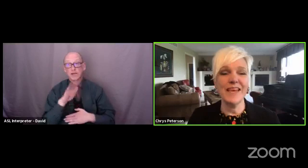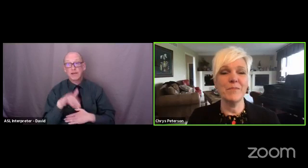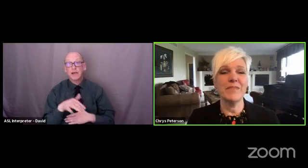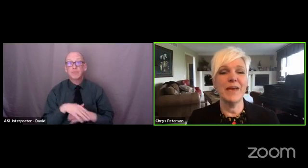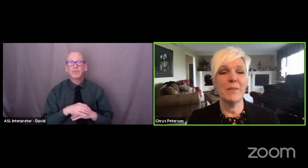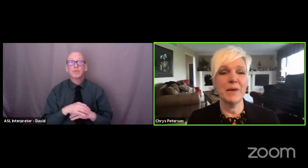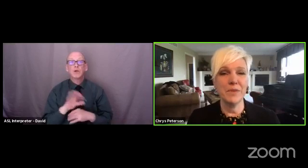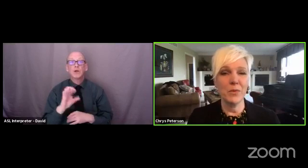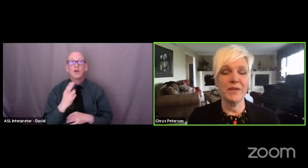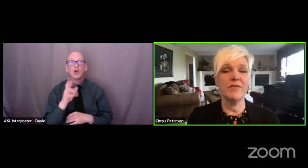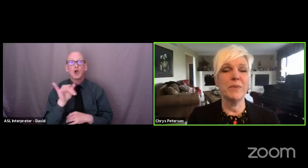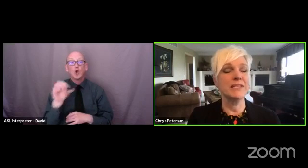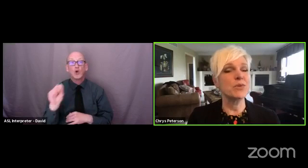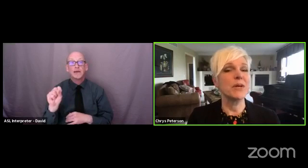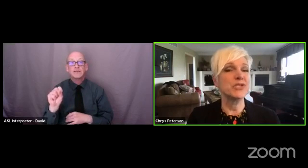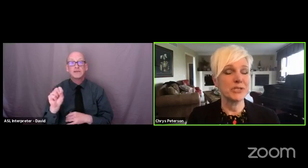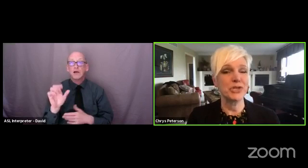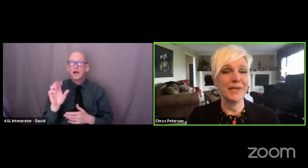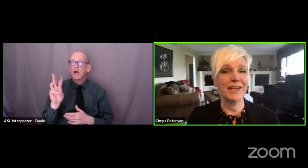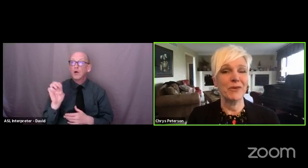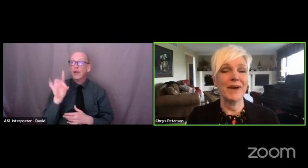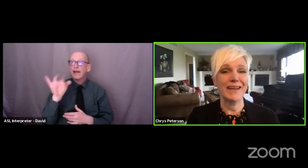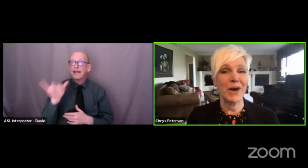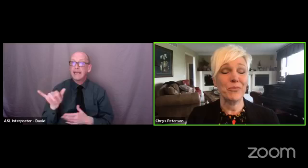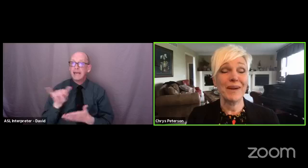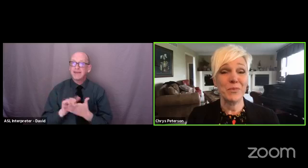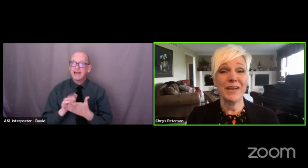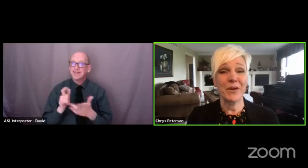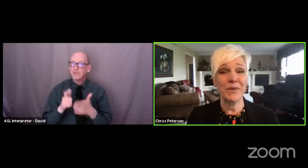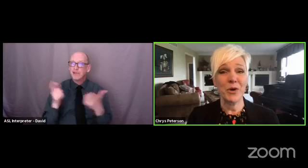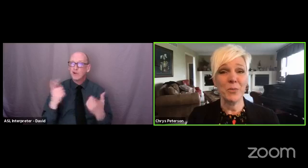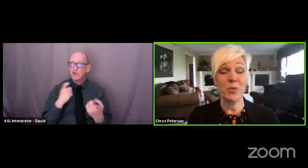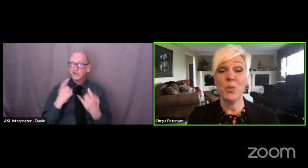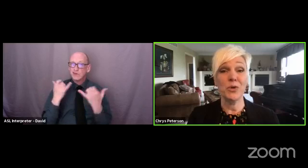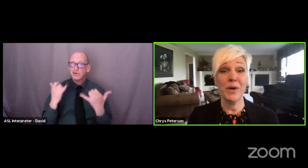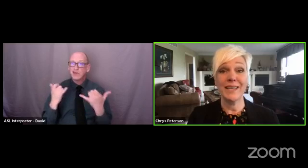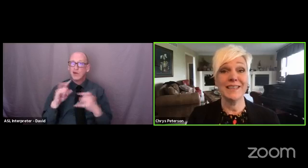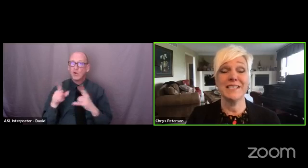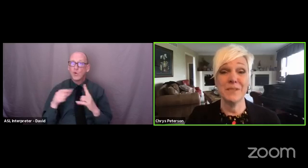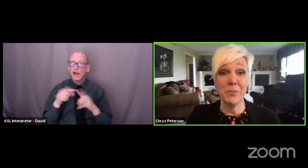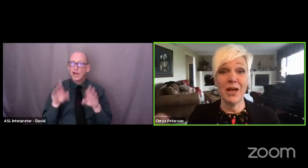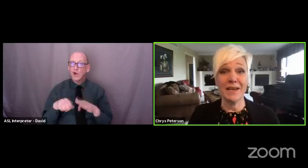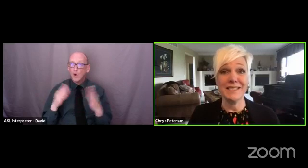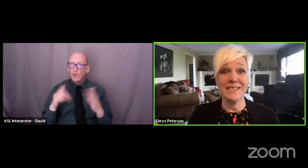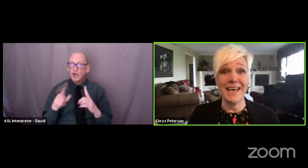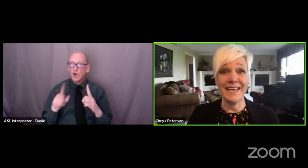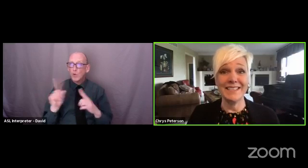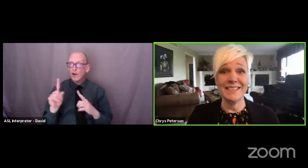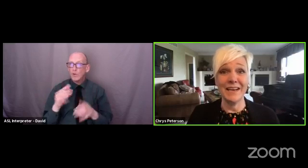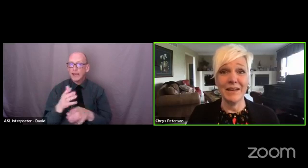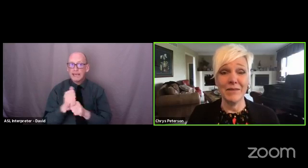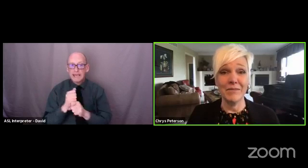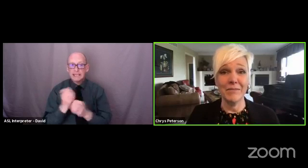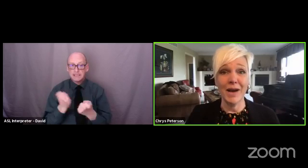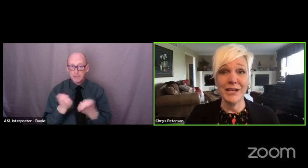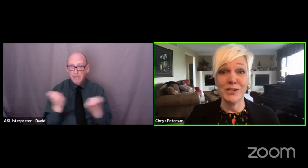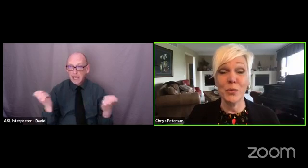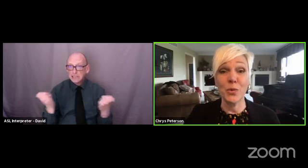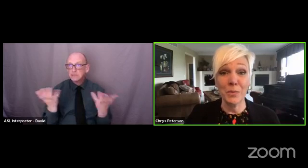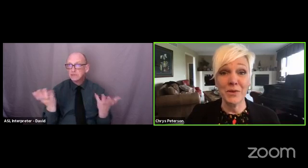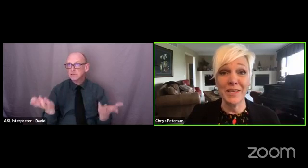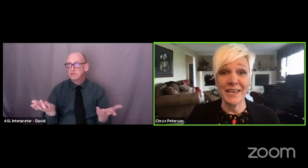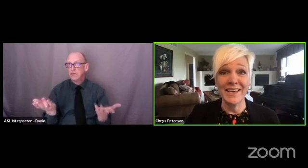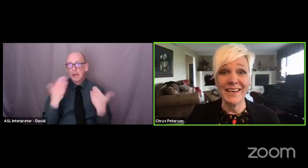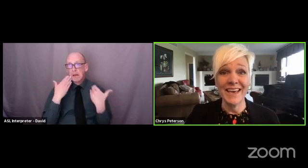Wendy, that might be one of the biggest questions you're getting right now, right? When I reopen, where do I get these supplies that I